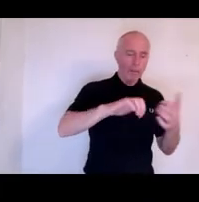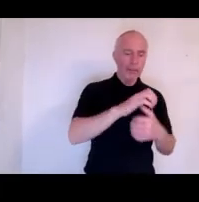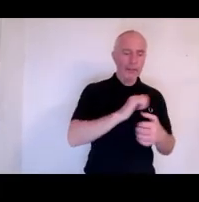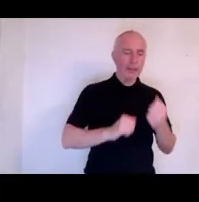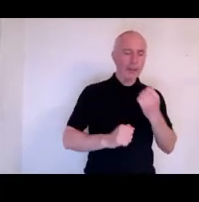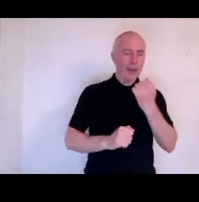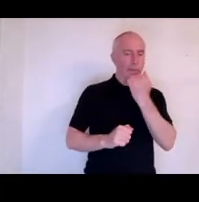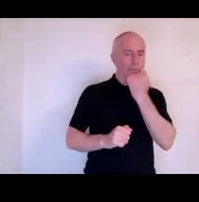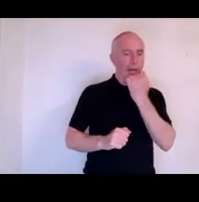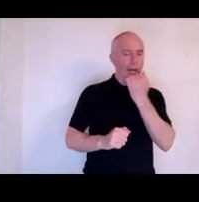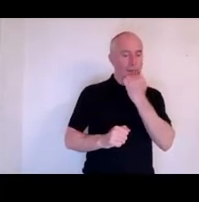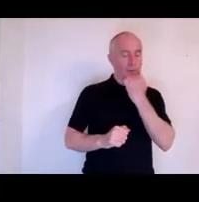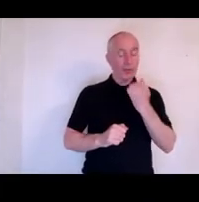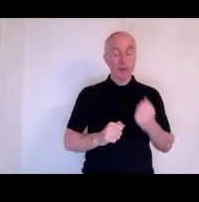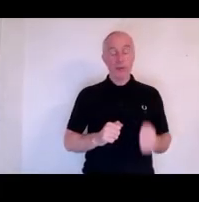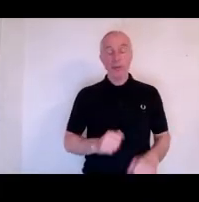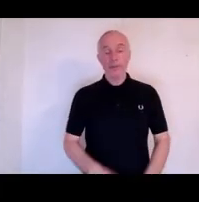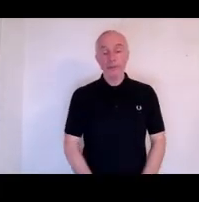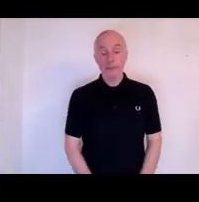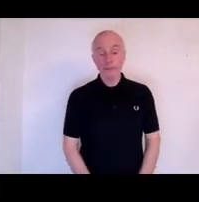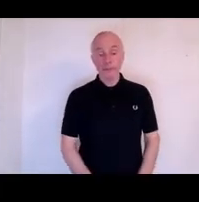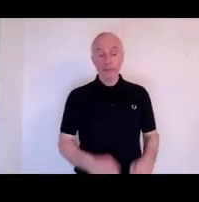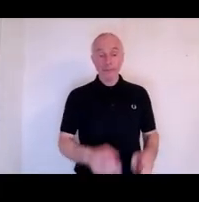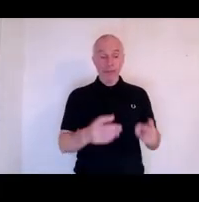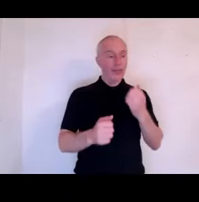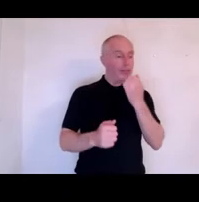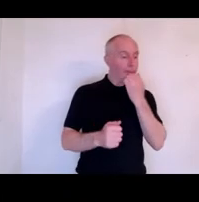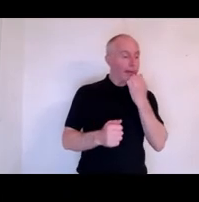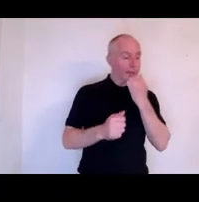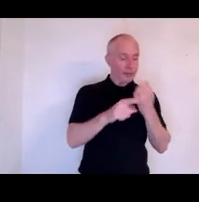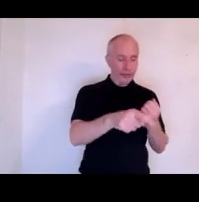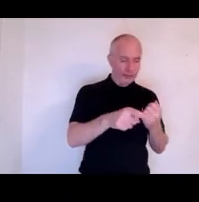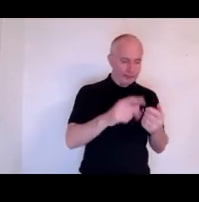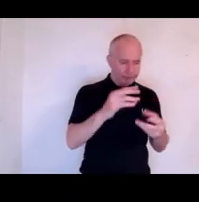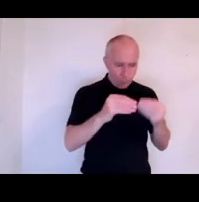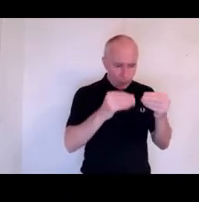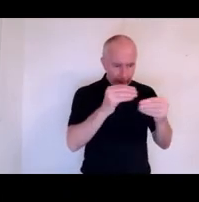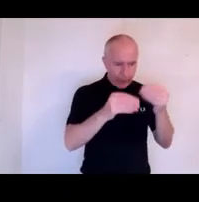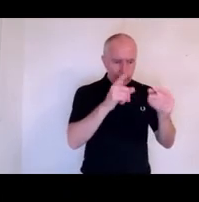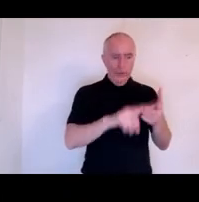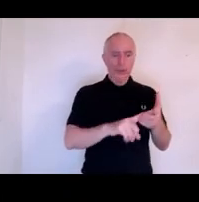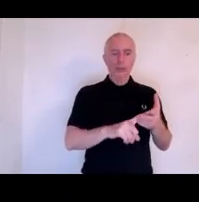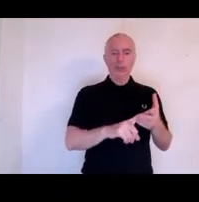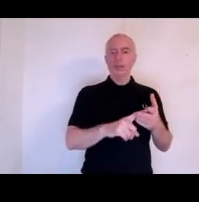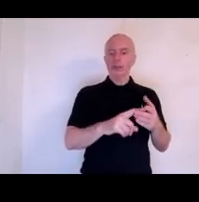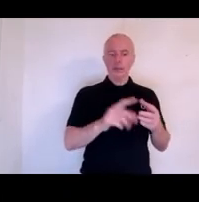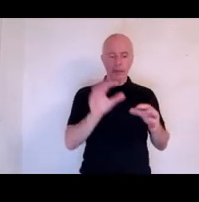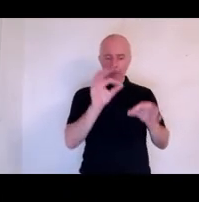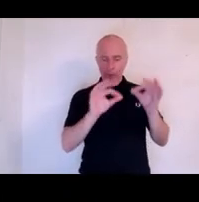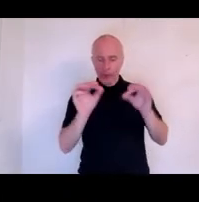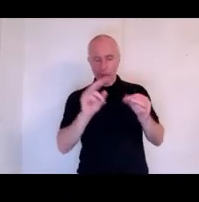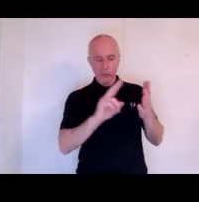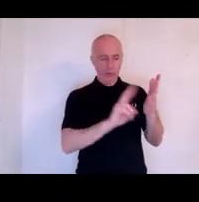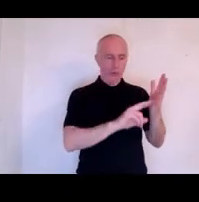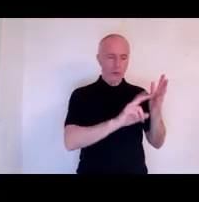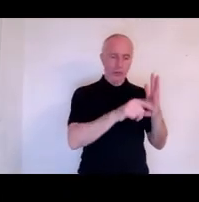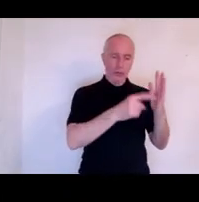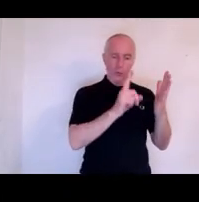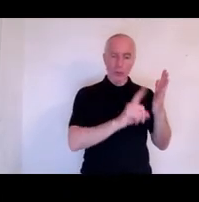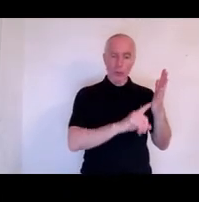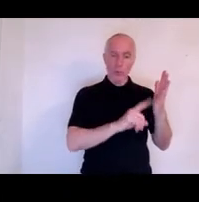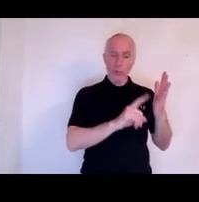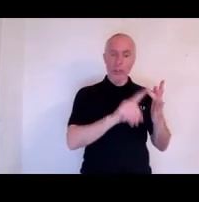The maths around the interaction probabilities of particles of nuclei is complex and